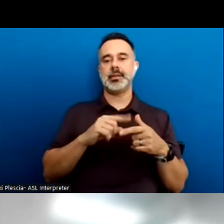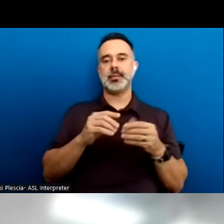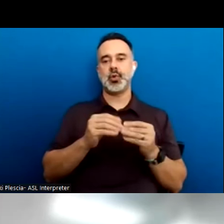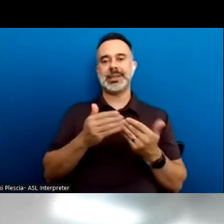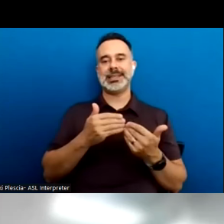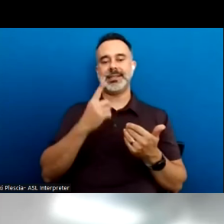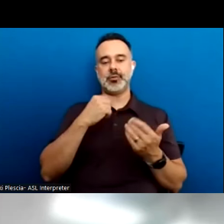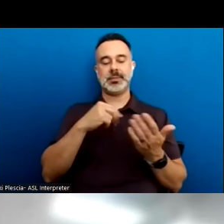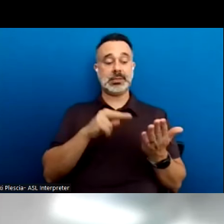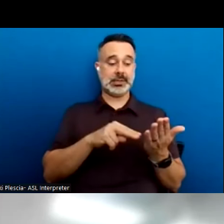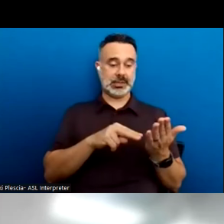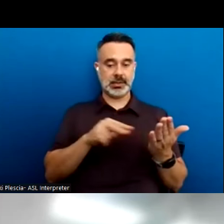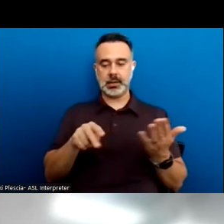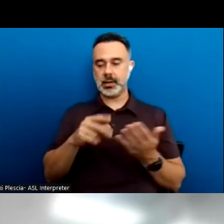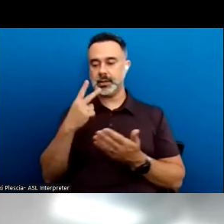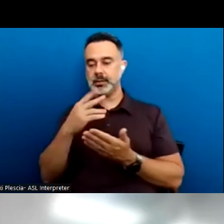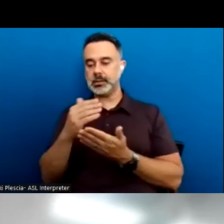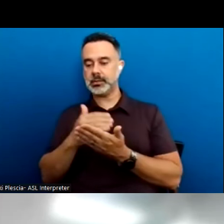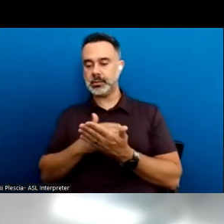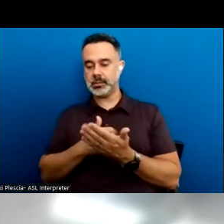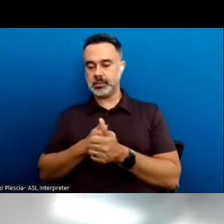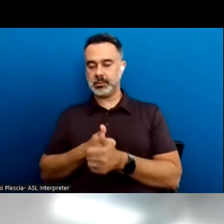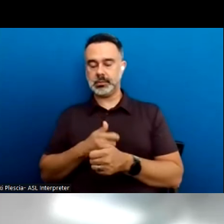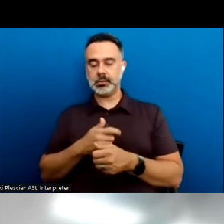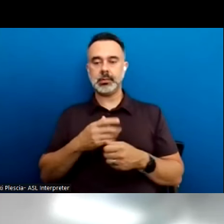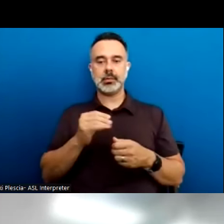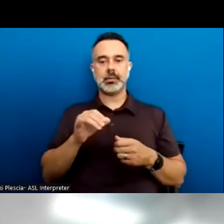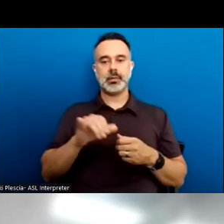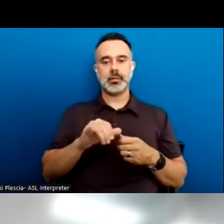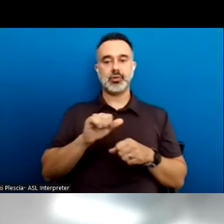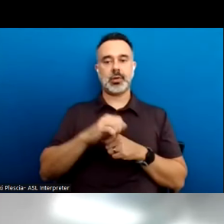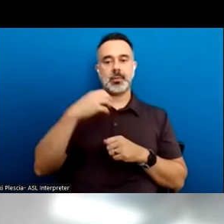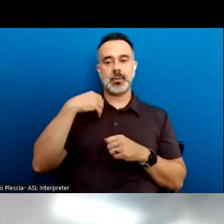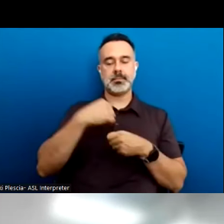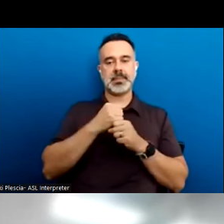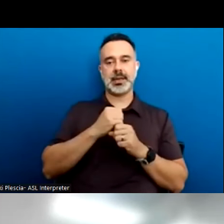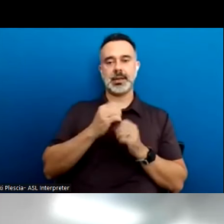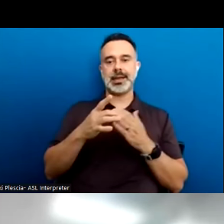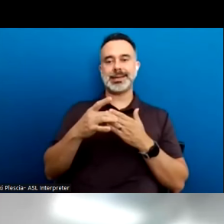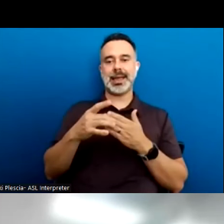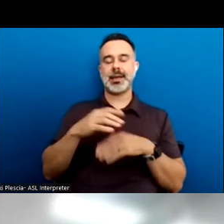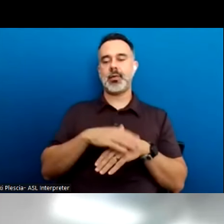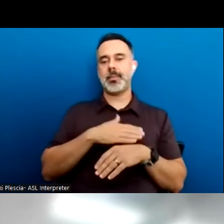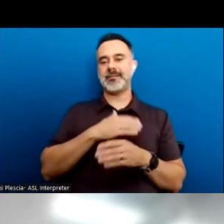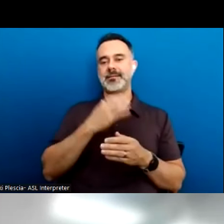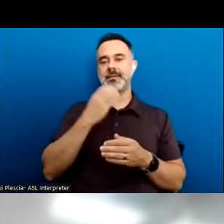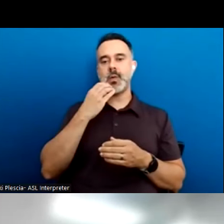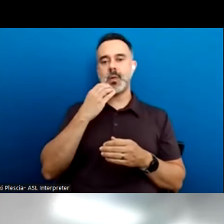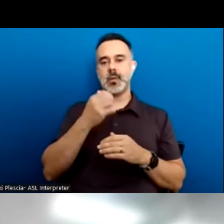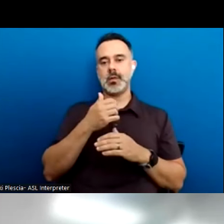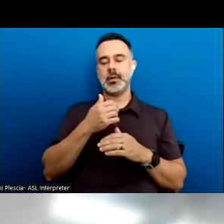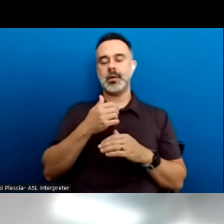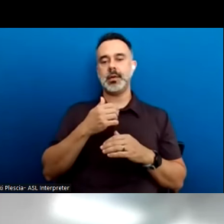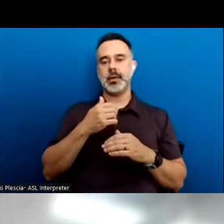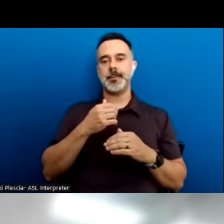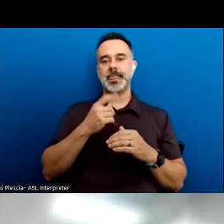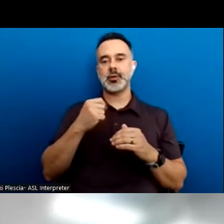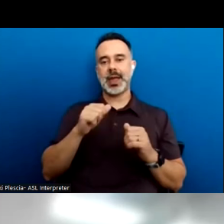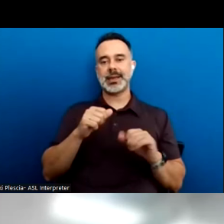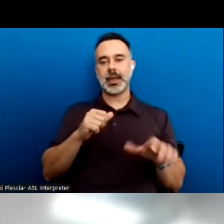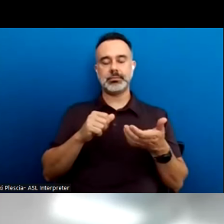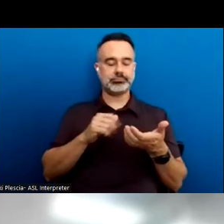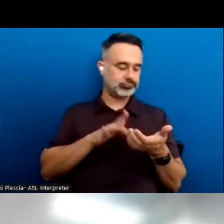that I follow. And also my job coach made a Marshall's guide on my phone. So I go on my notes on my phone so I can look at